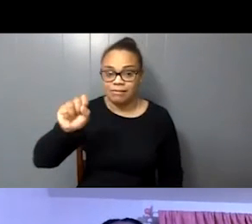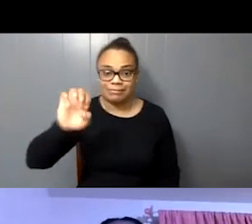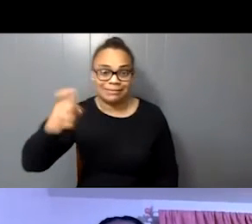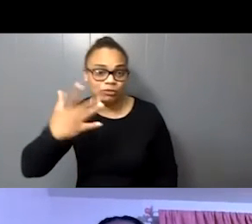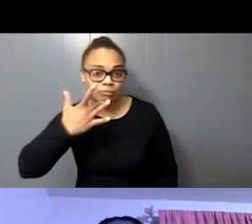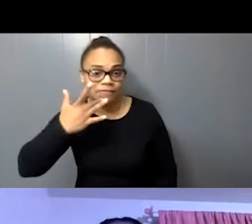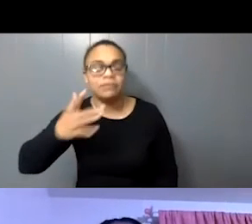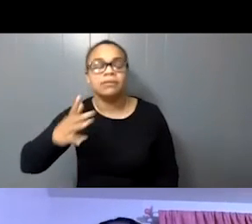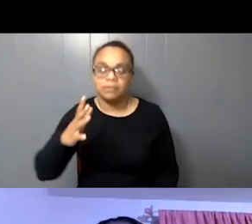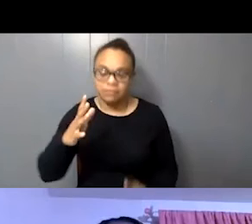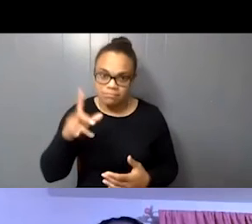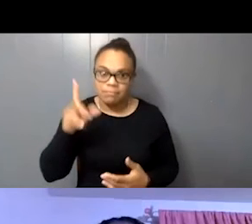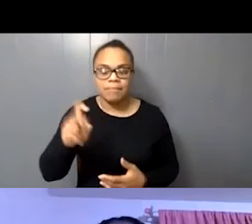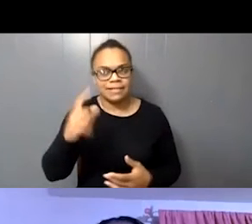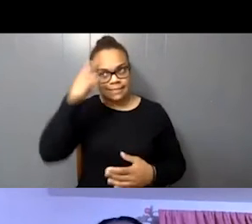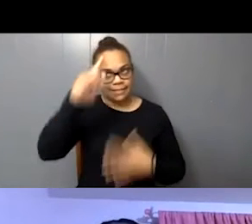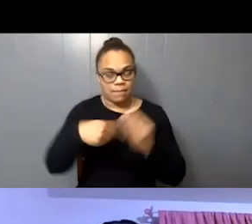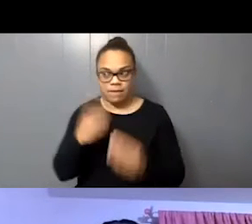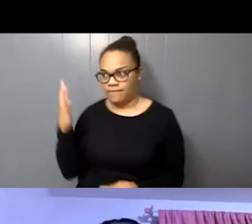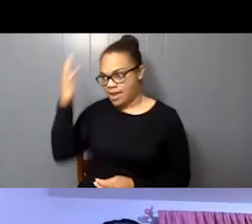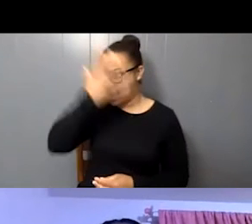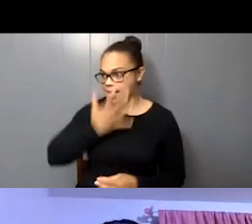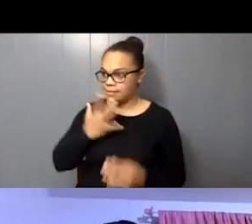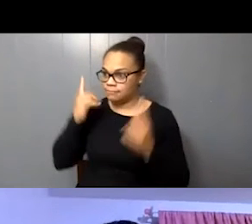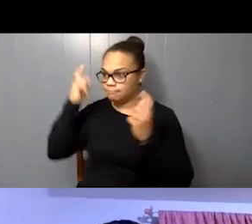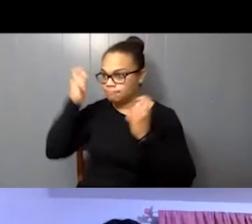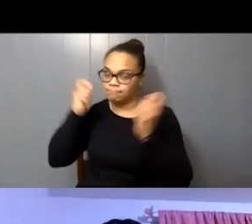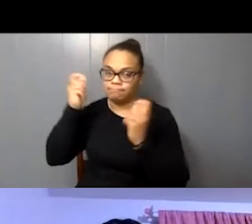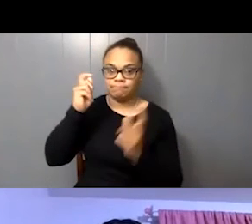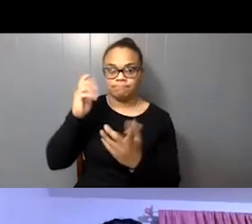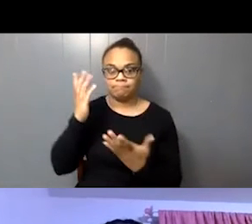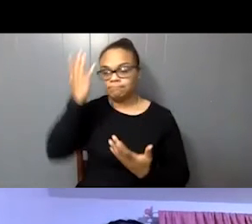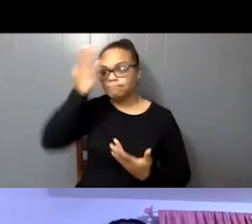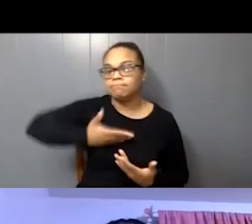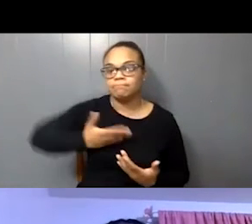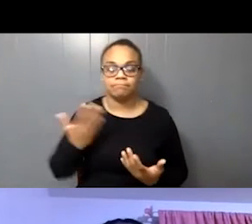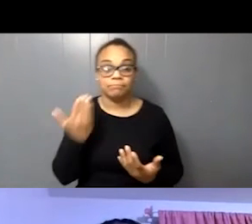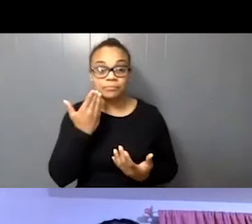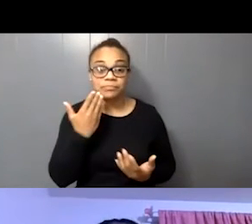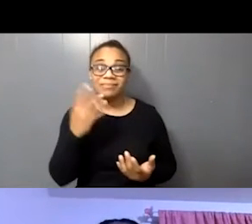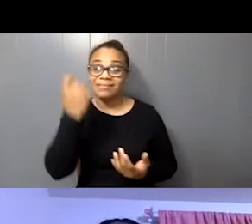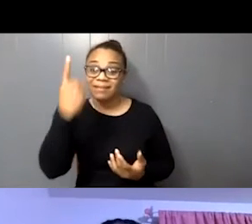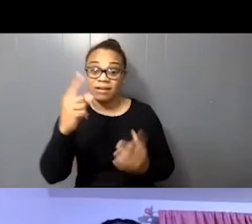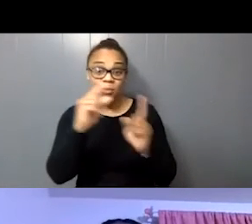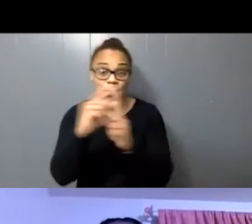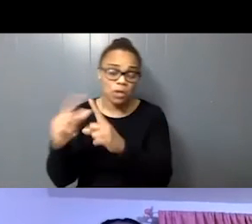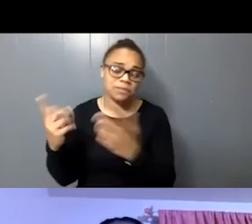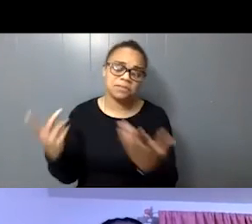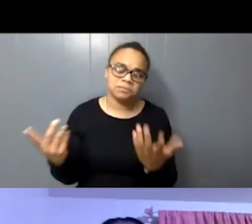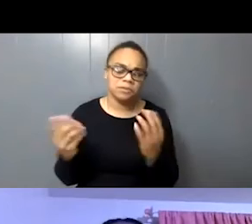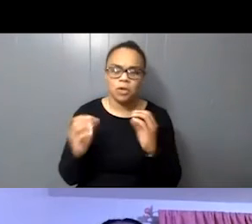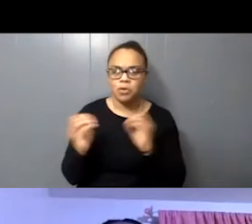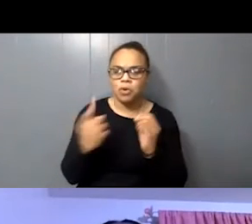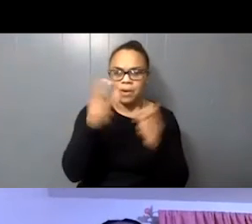are also important. Nobody can tell you exactly what to say. There isn't a right or wrong thing to say in a